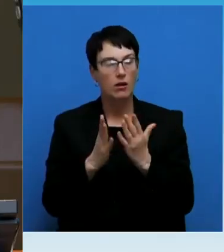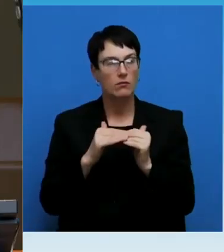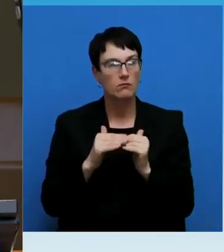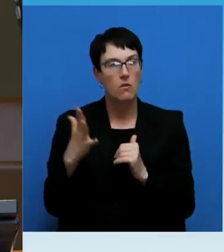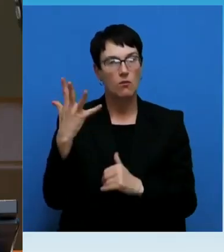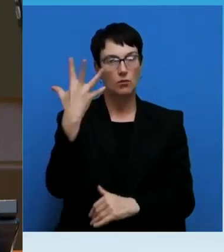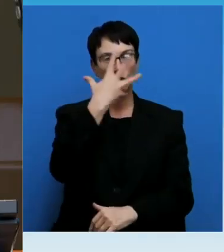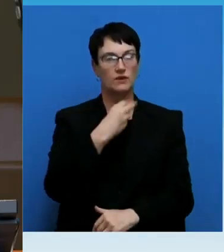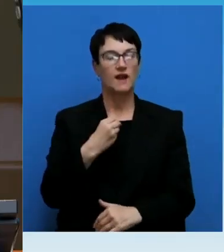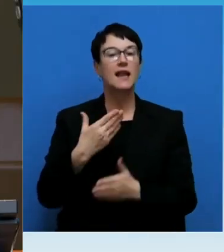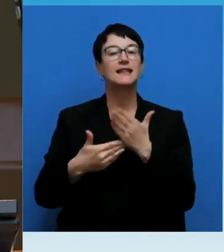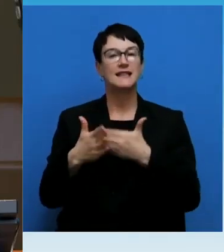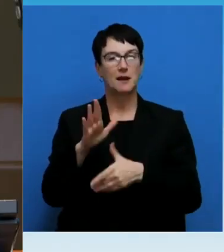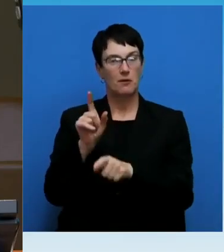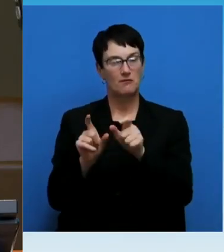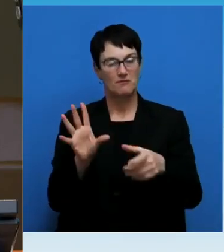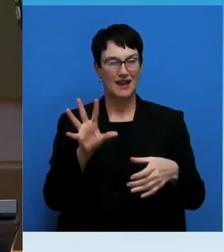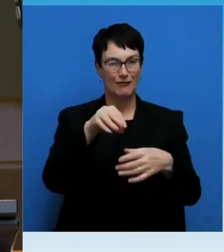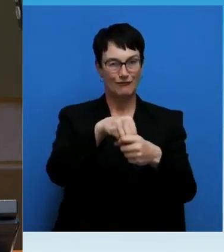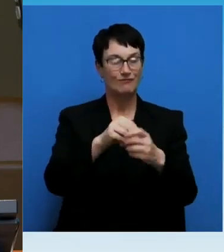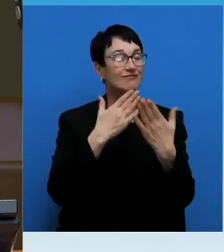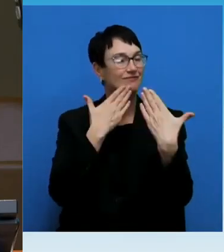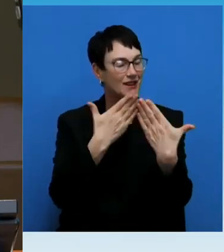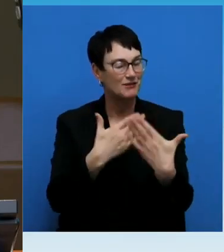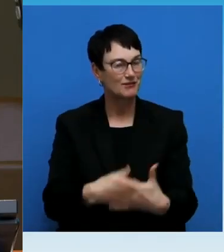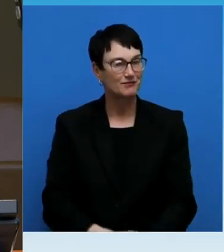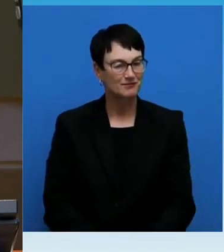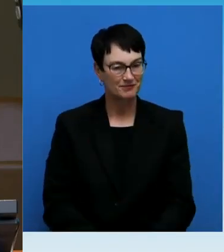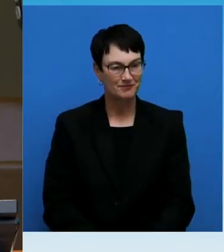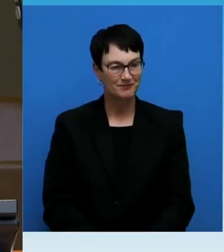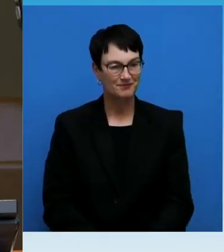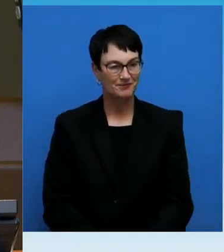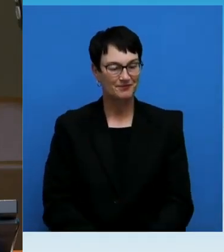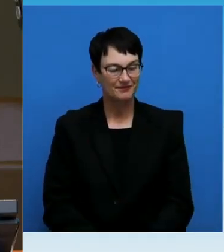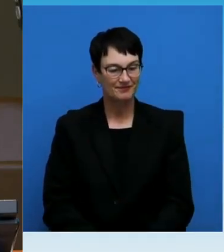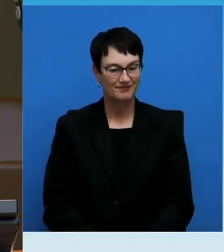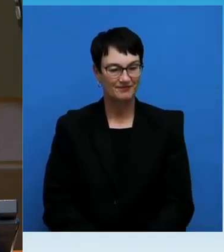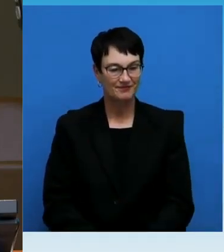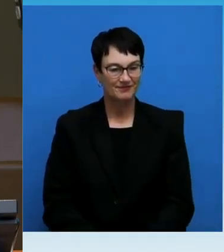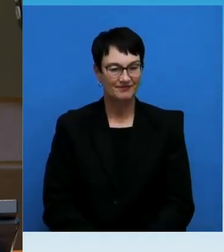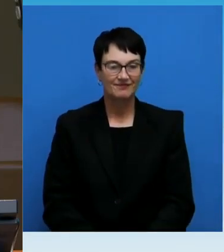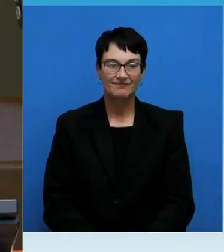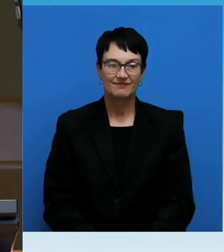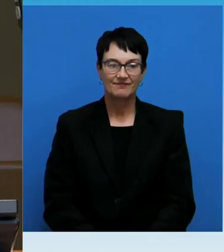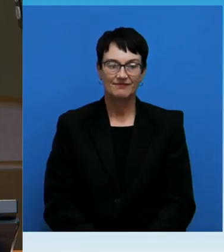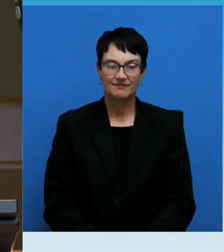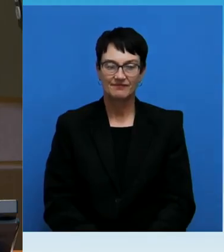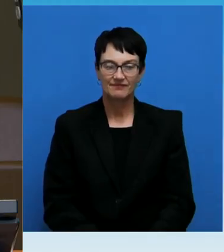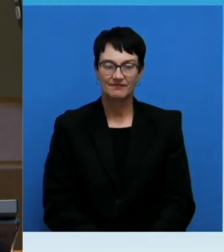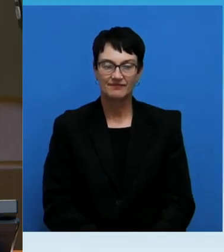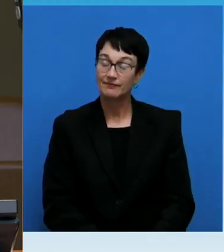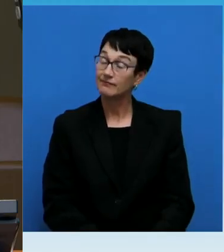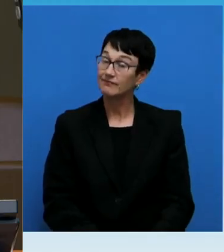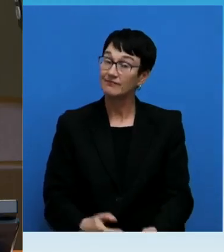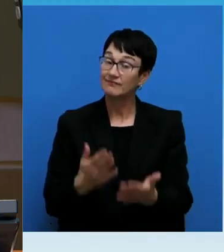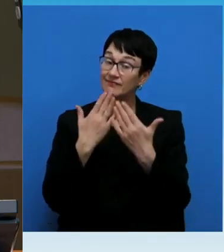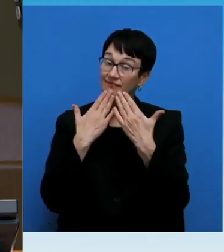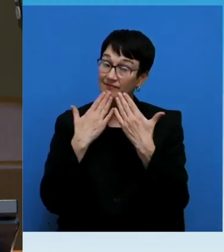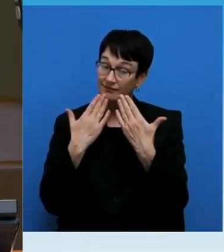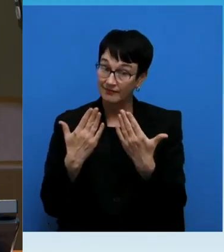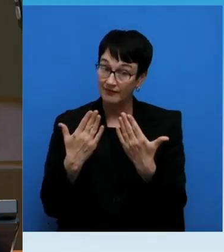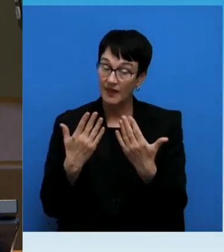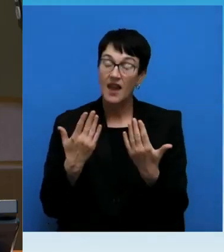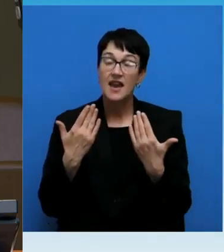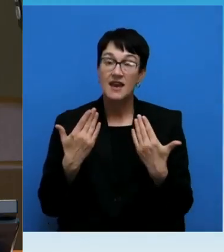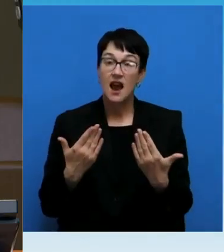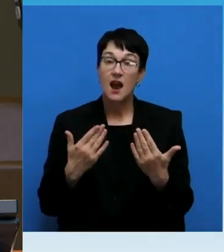Thank you very much for your interventions. Now it is my pleasure to give the floor